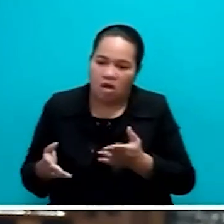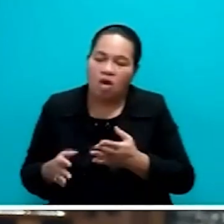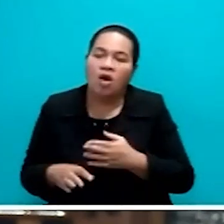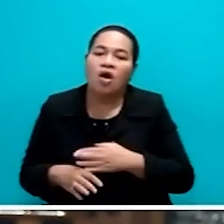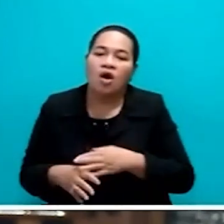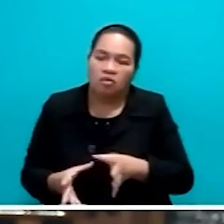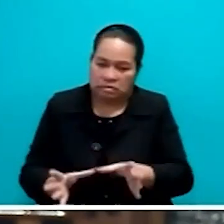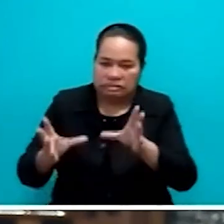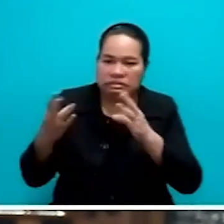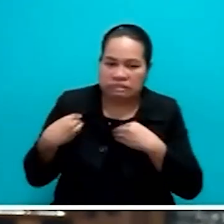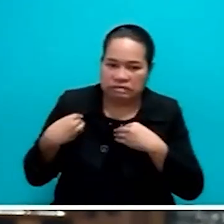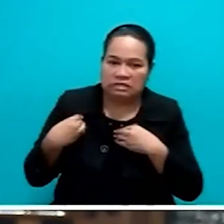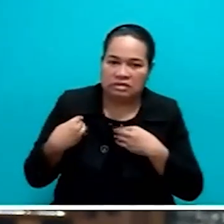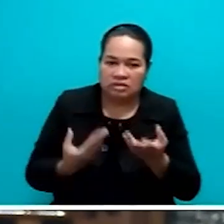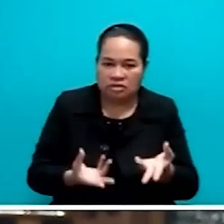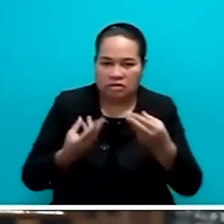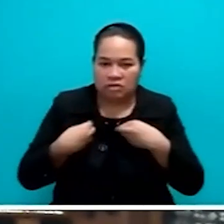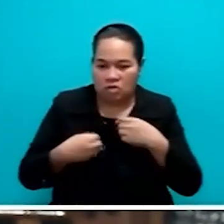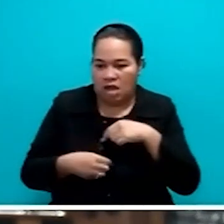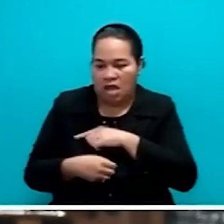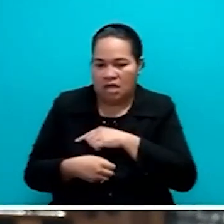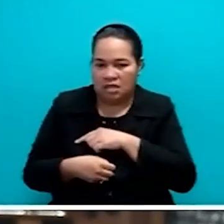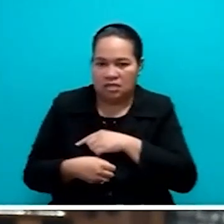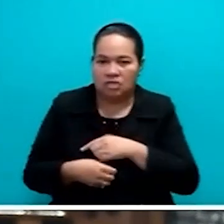inherited. This resulted in lack